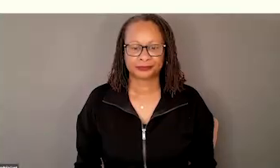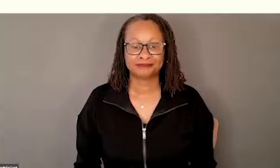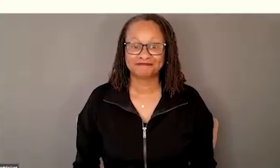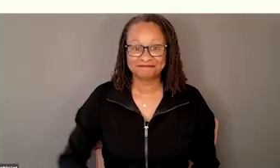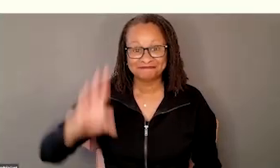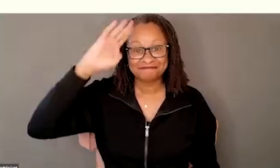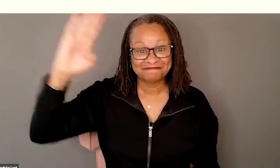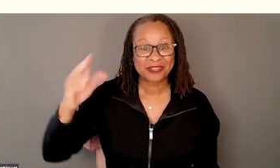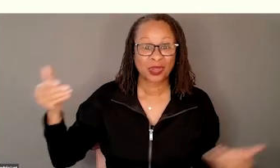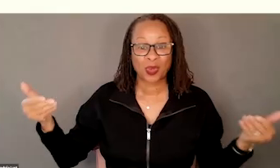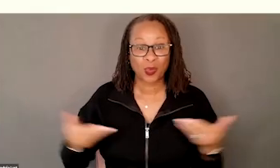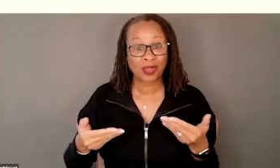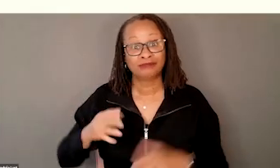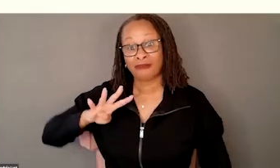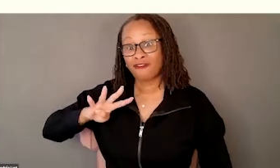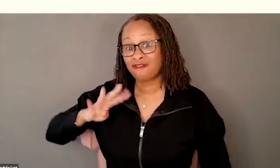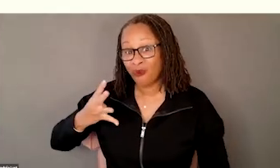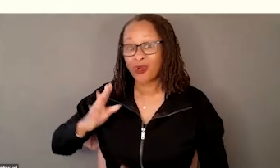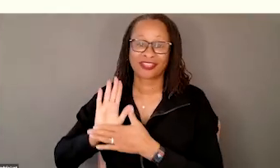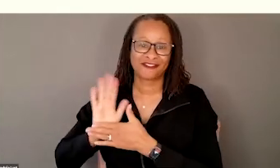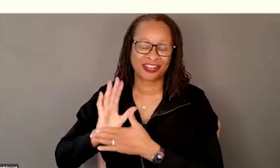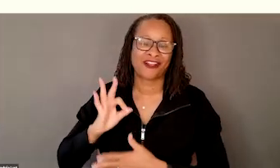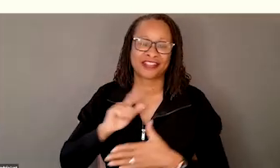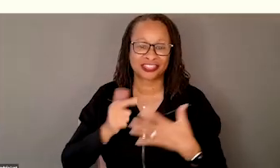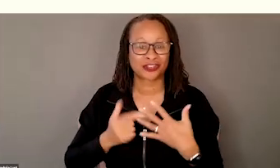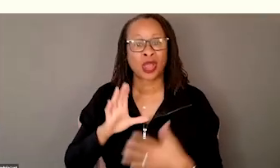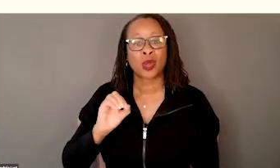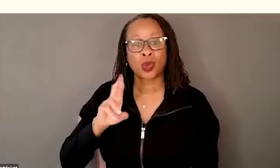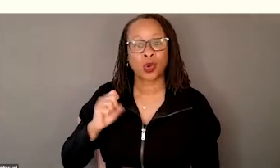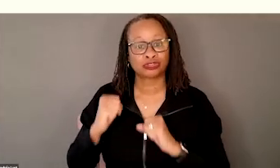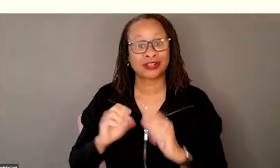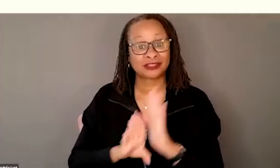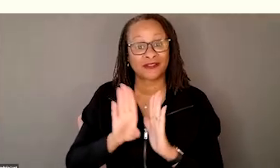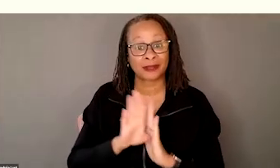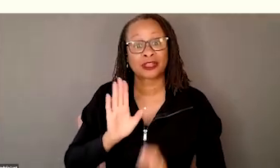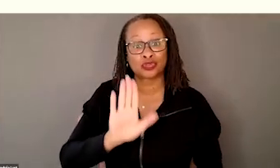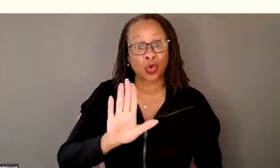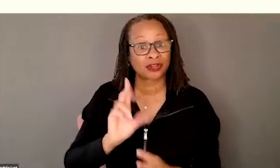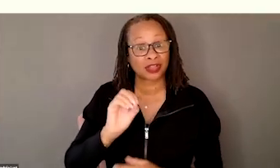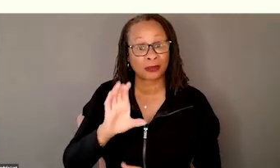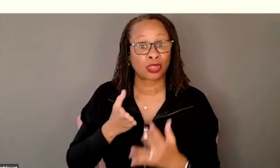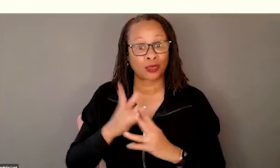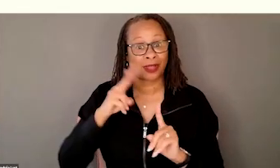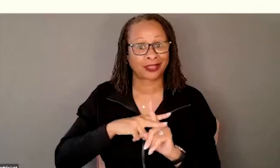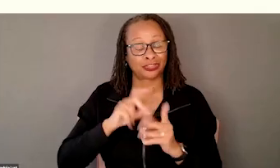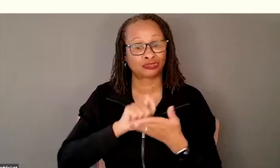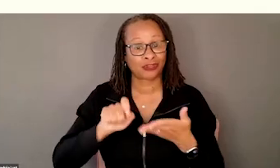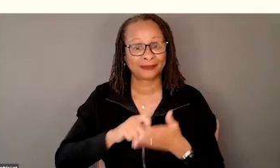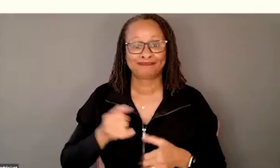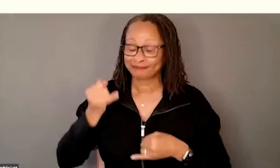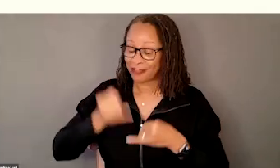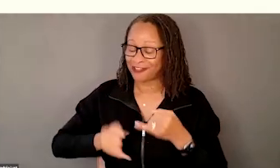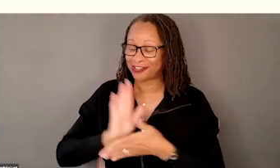Hello, and welcome to the fourth video of our series, Core Strength, Developing Your Documentary Through Application Writing. In this final video,